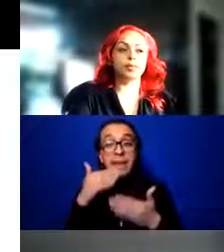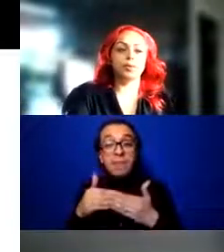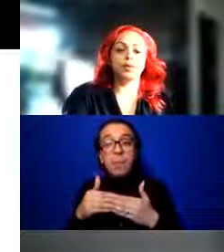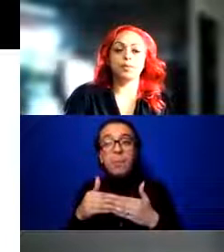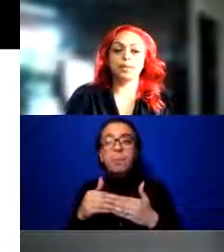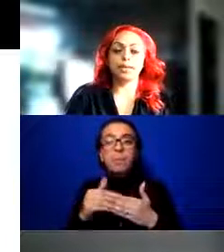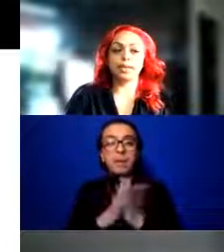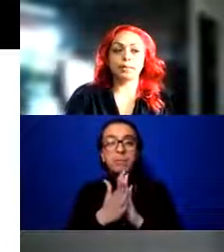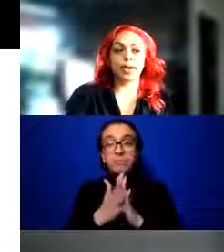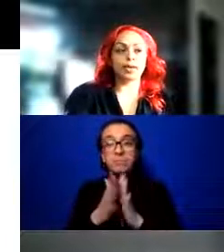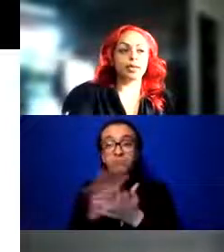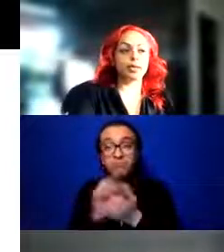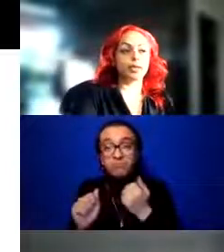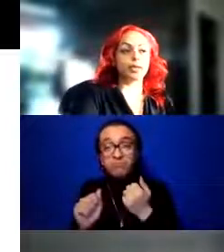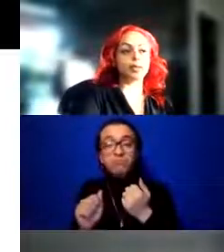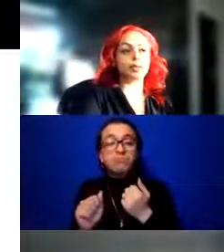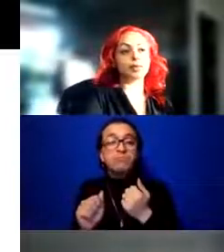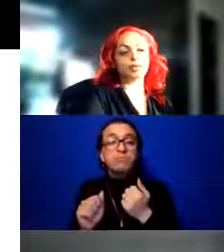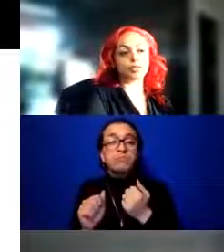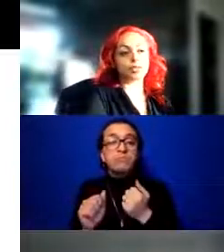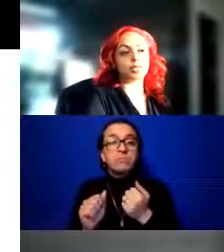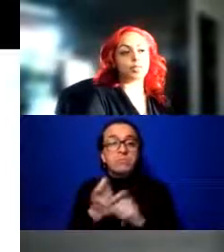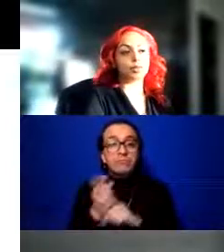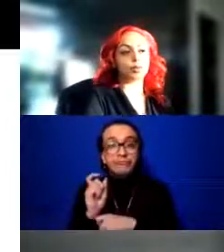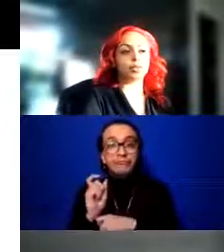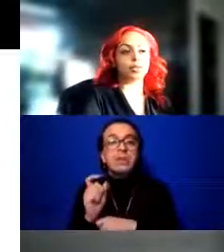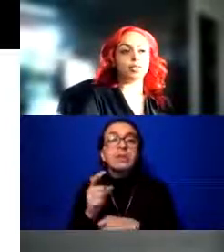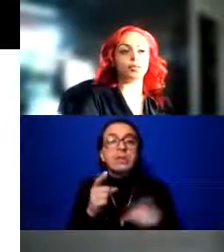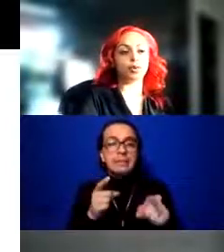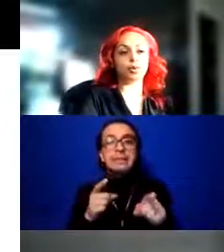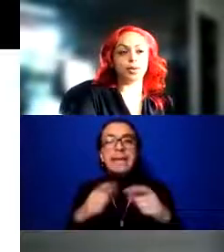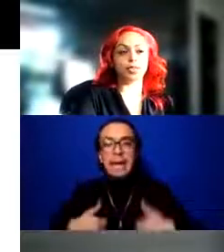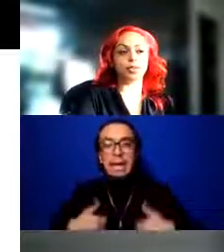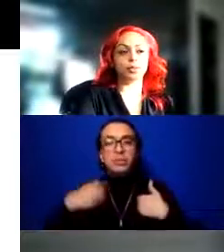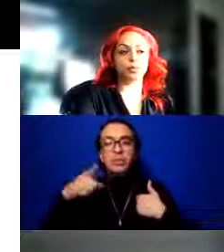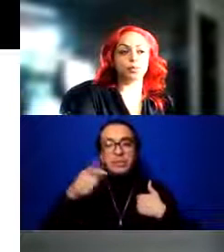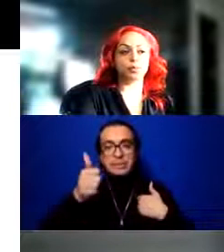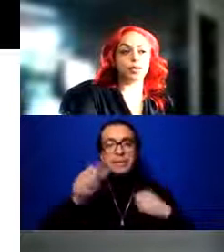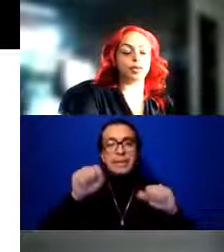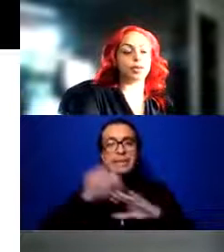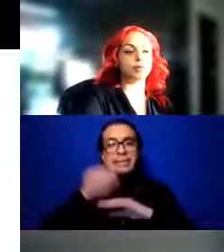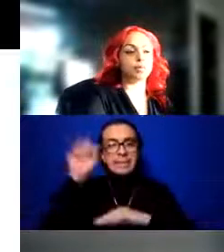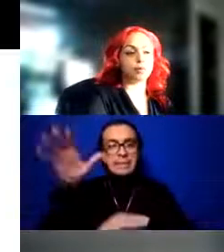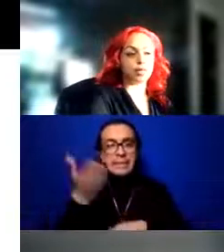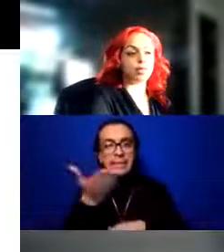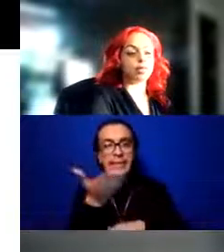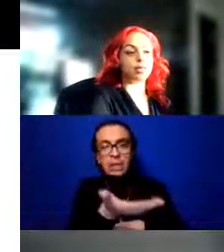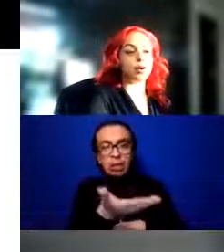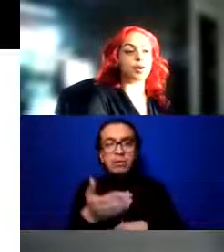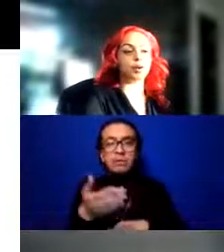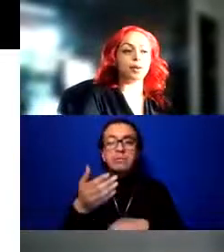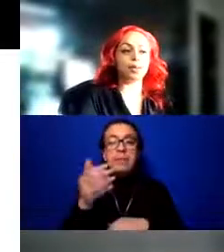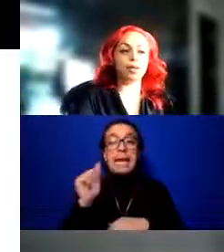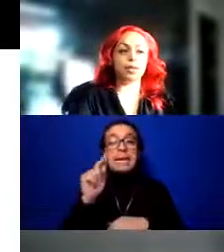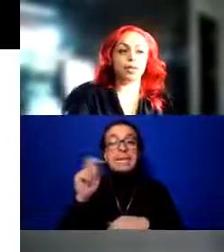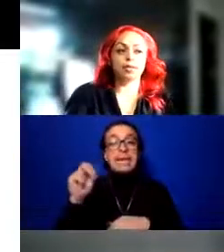ruined that we provided in the packet, the mailing address that you would send the forms back to would be to me,